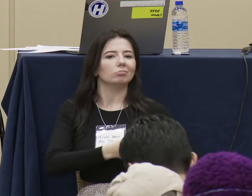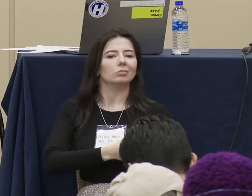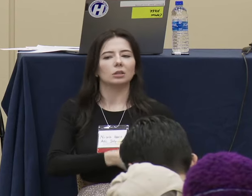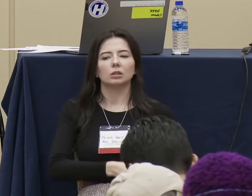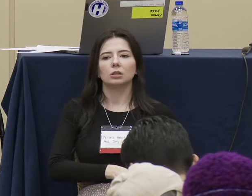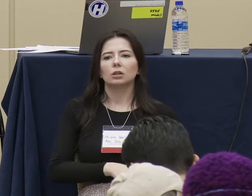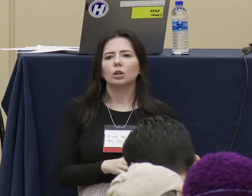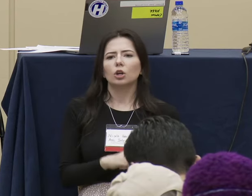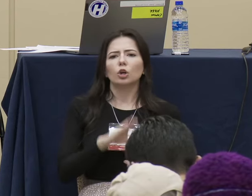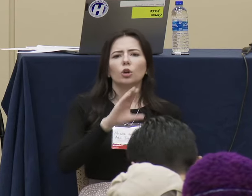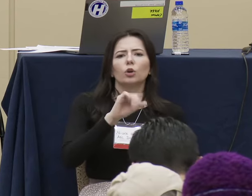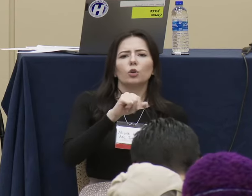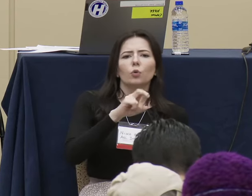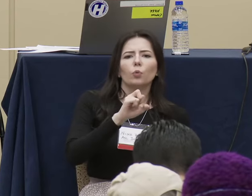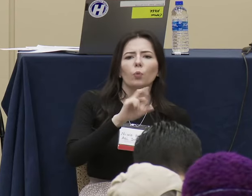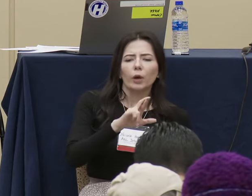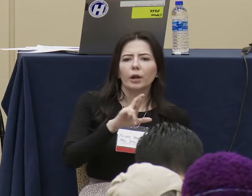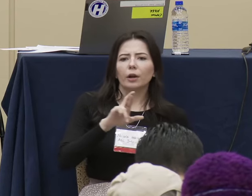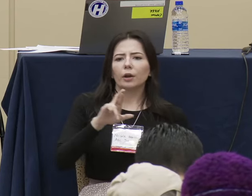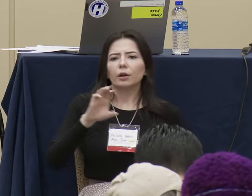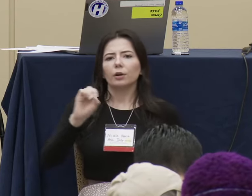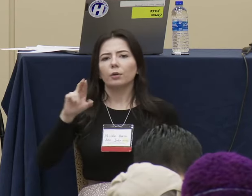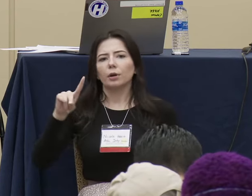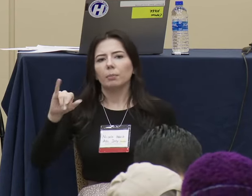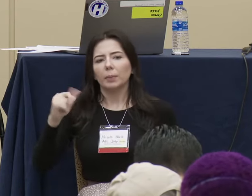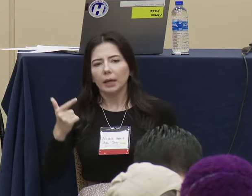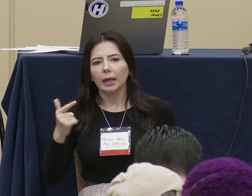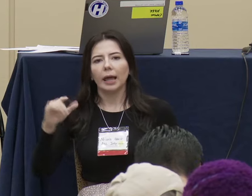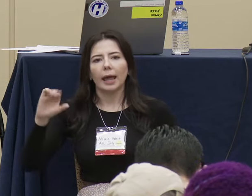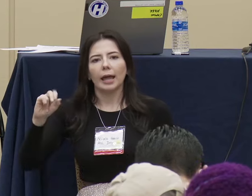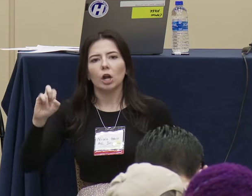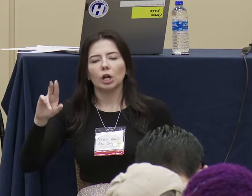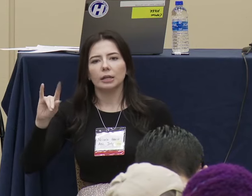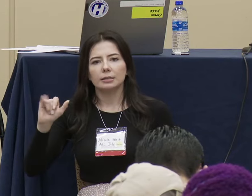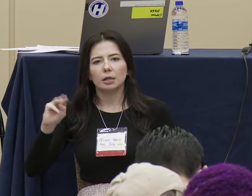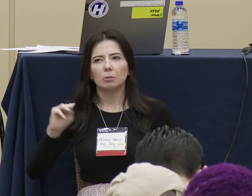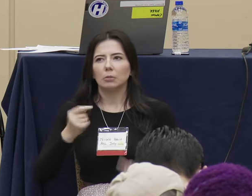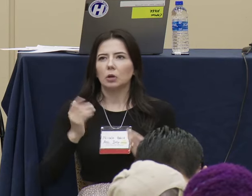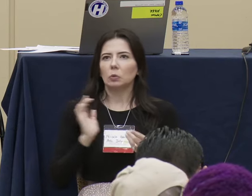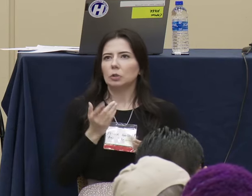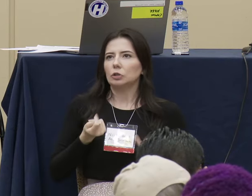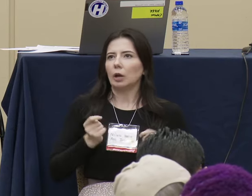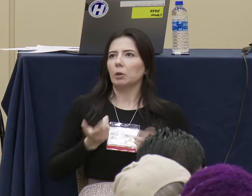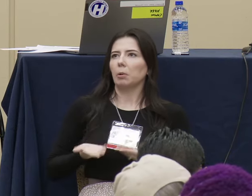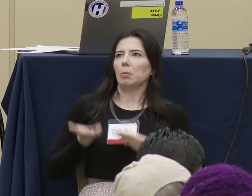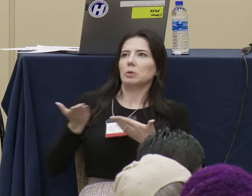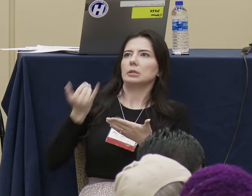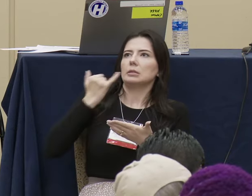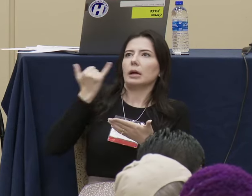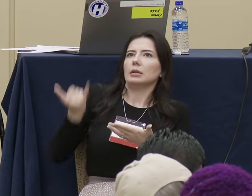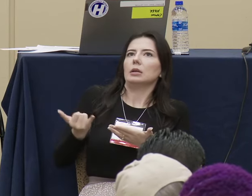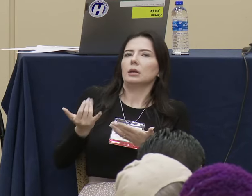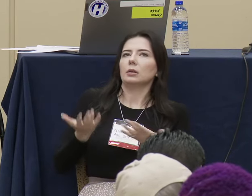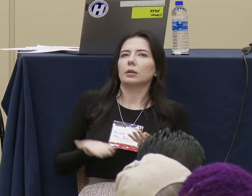Creeping Anarchism from a million years ago, we tried to propose this idea of